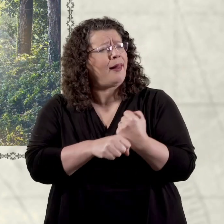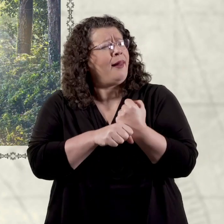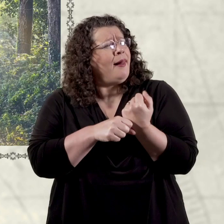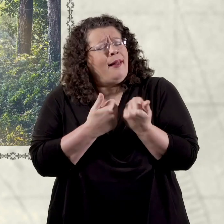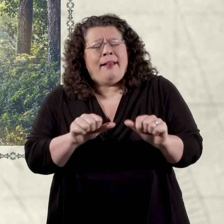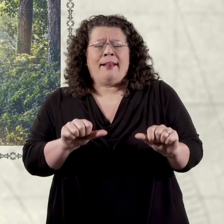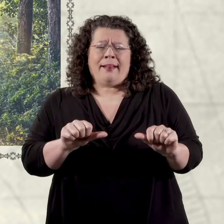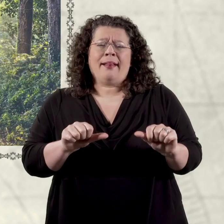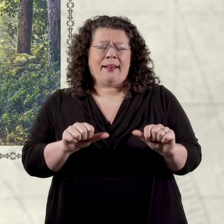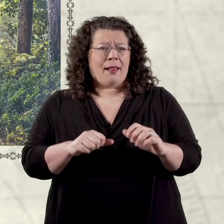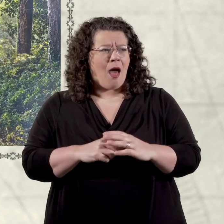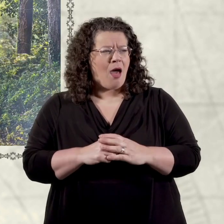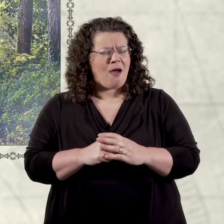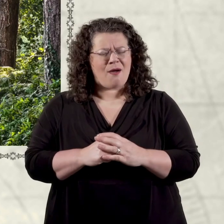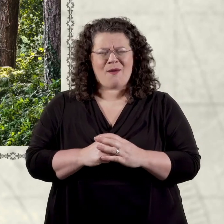Thanks, Angel.